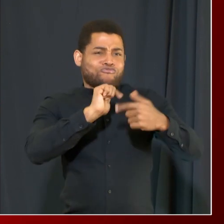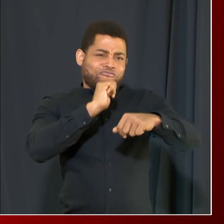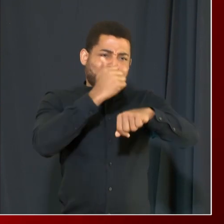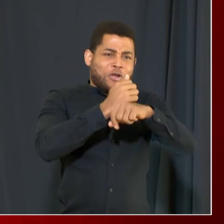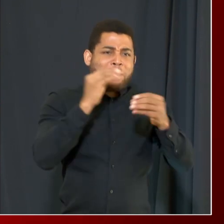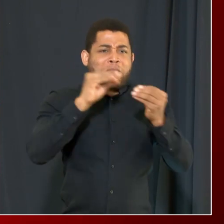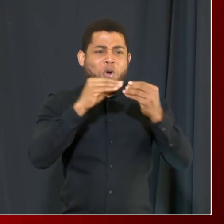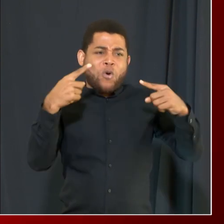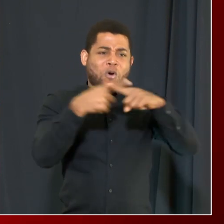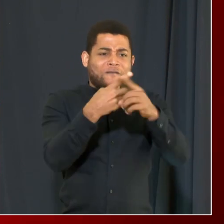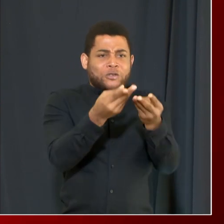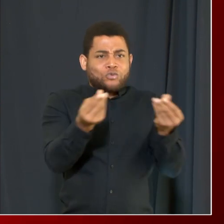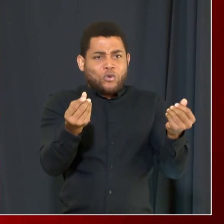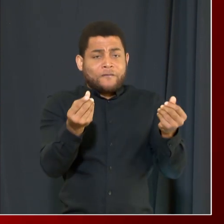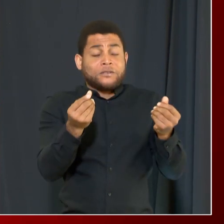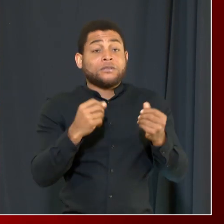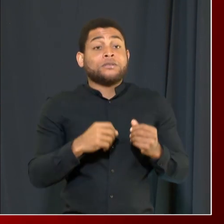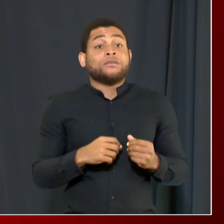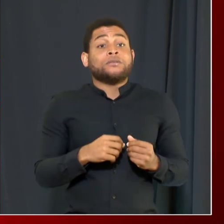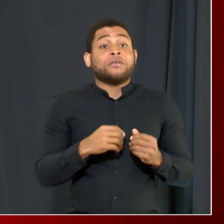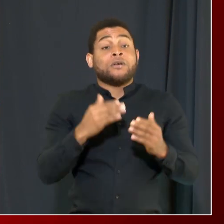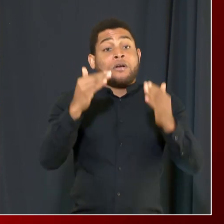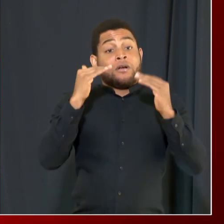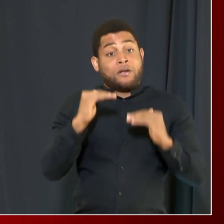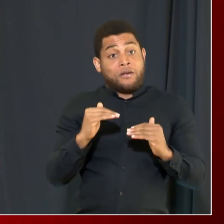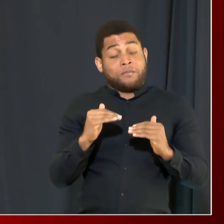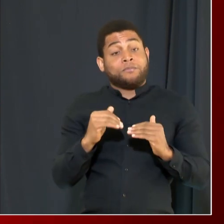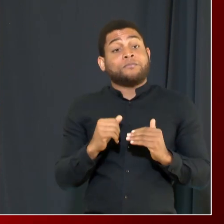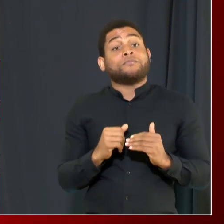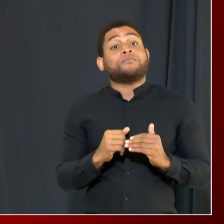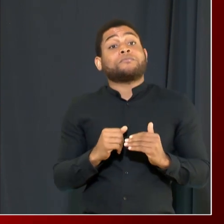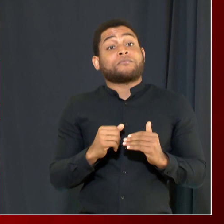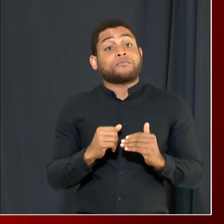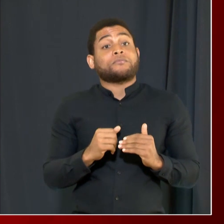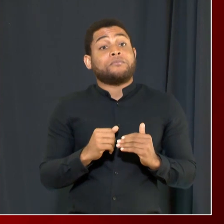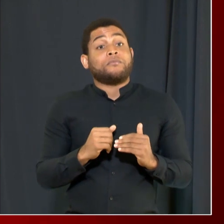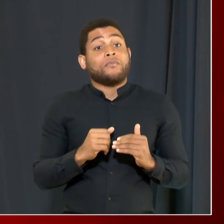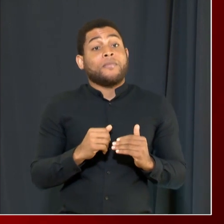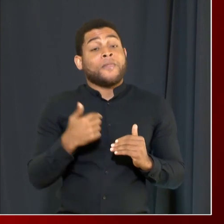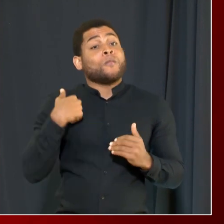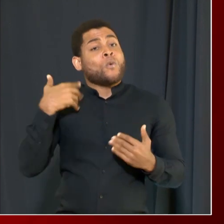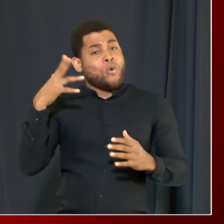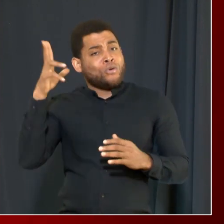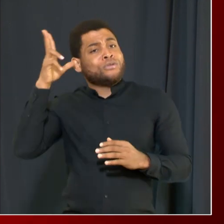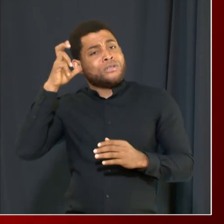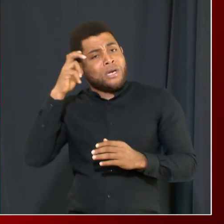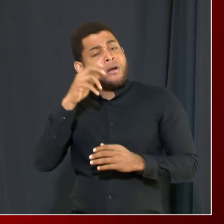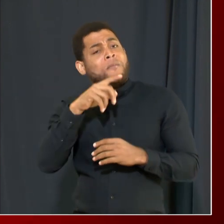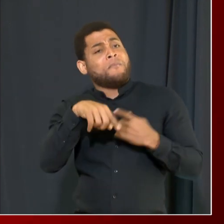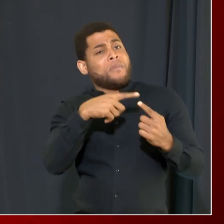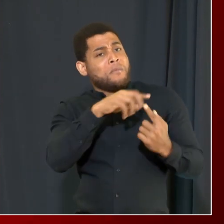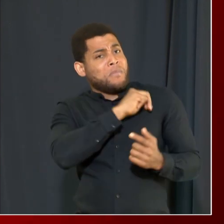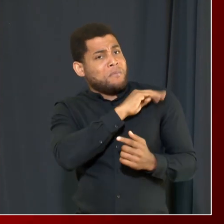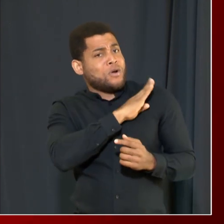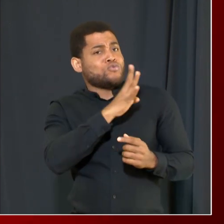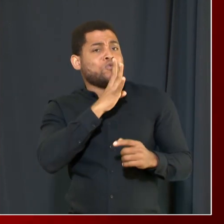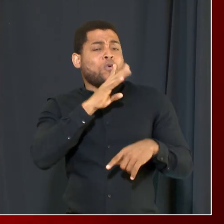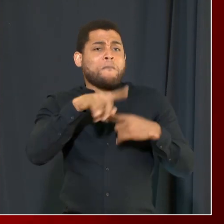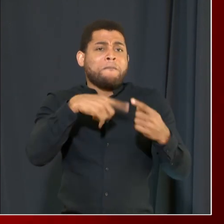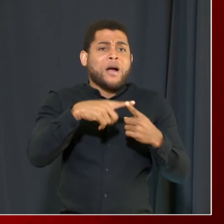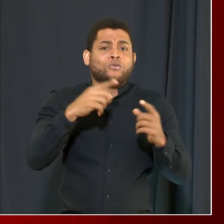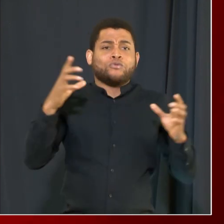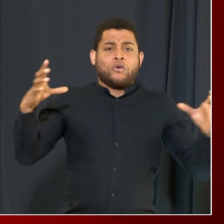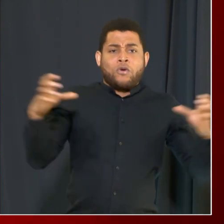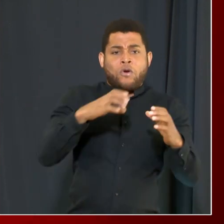and recommendations around, we've heard, and certainly when the mayor hosted principals at the beginning of the year, that they need